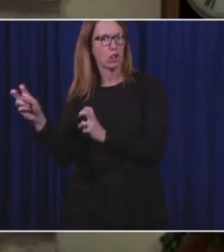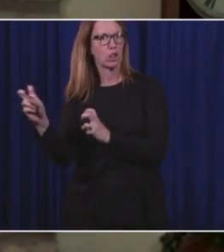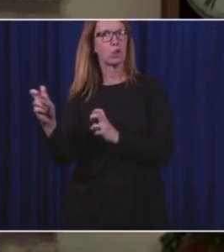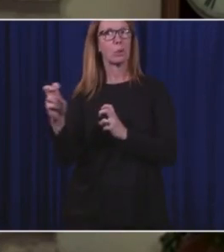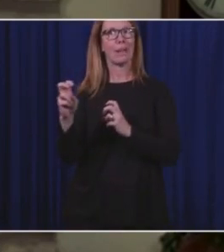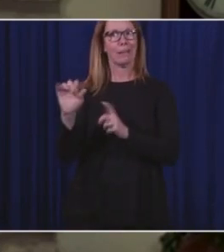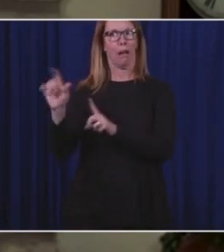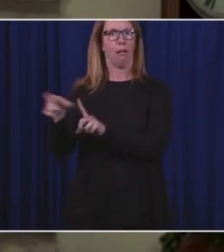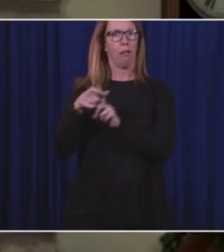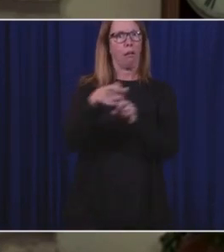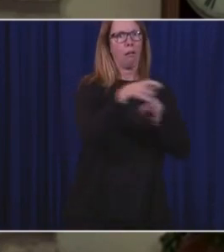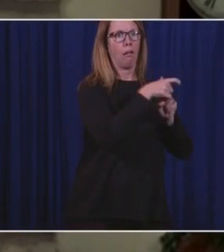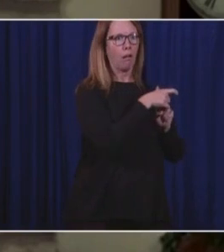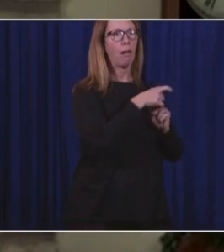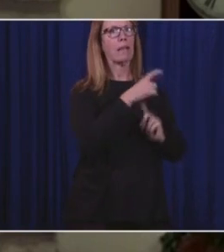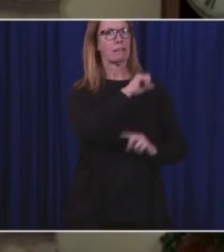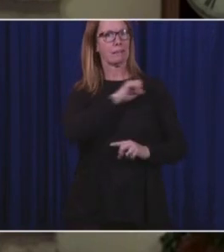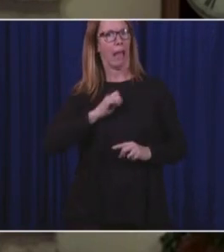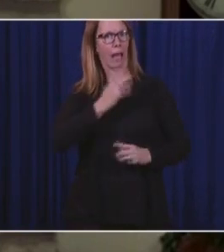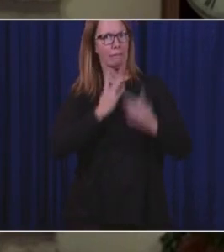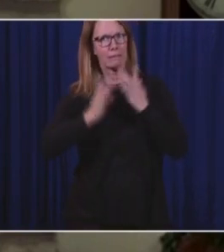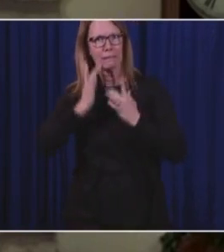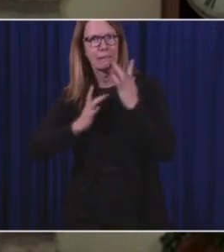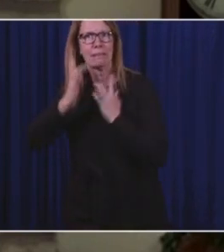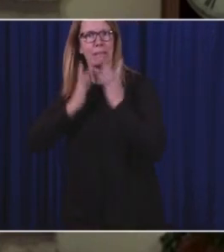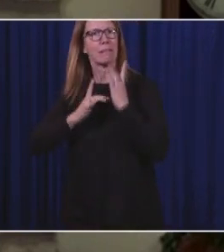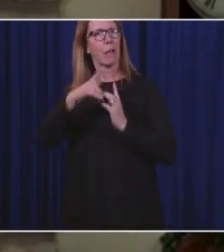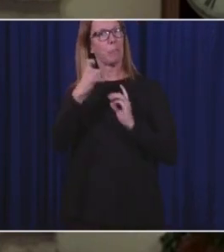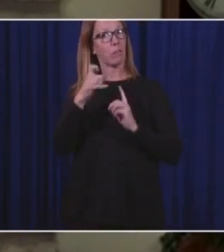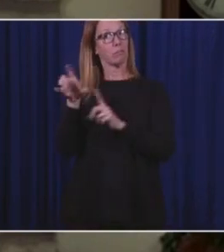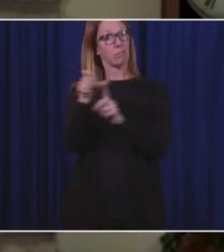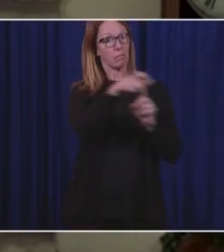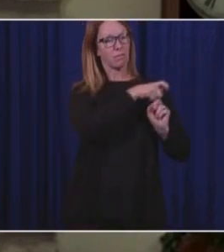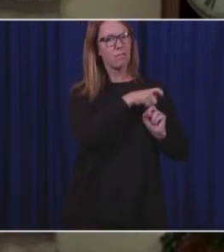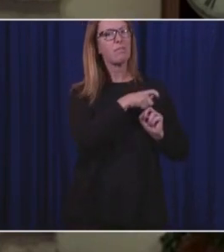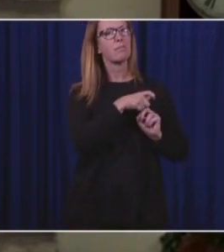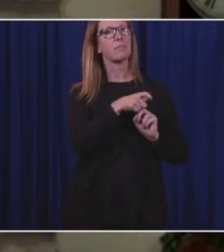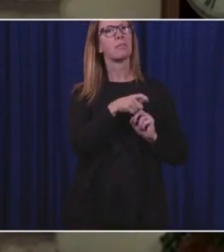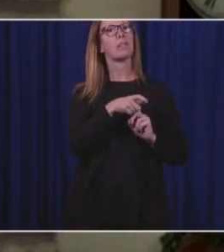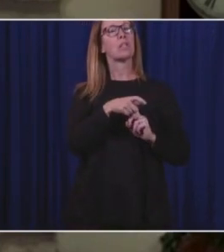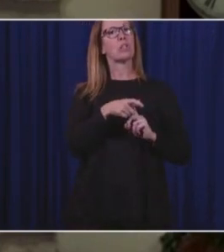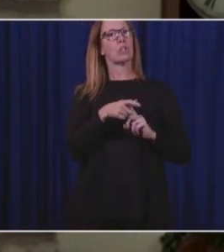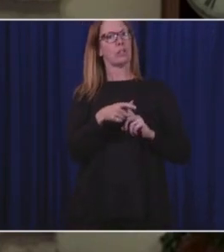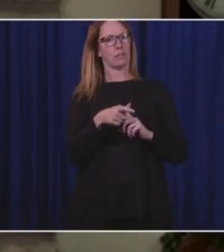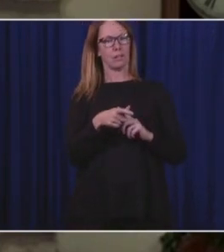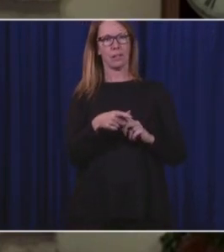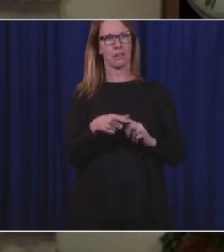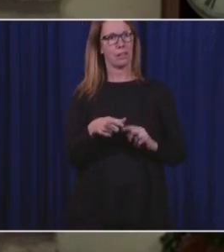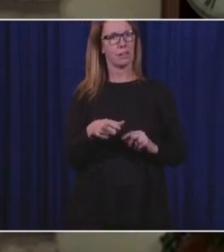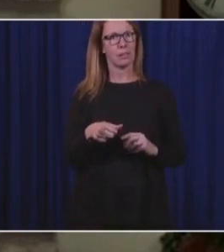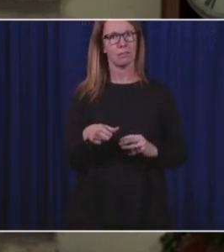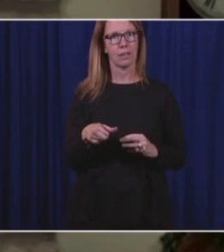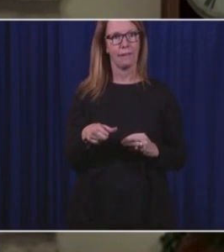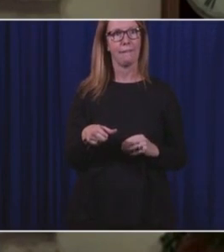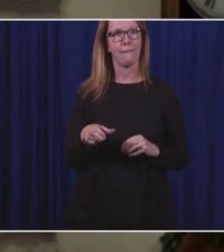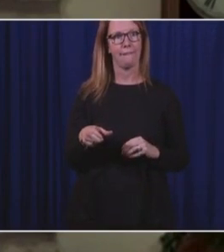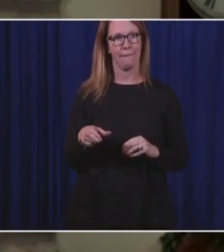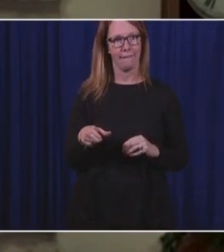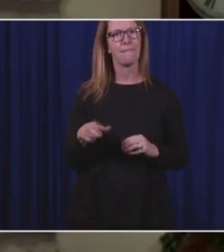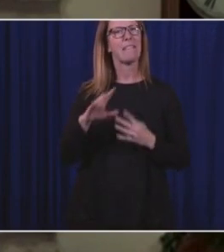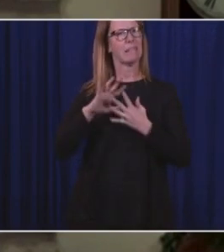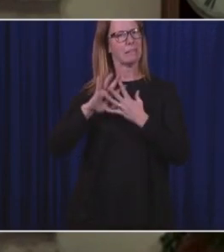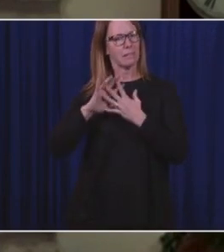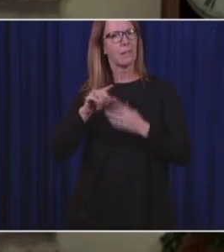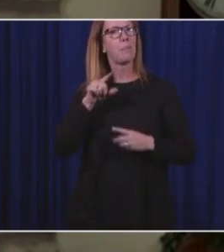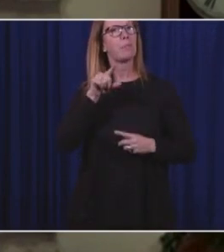10 months there'd be a need for more labor and space now. Both are drastically diminished from early policy decisions. We've known that we'd